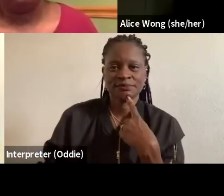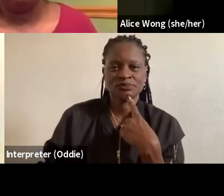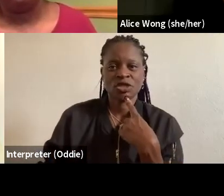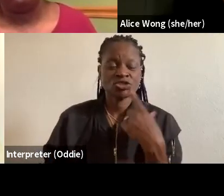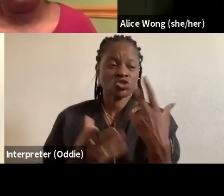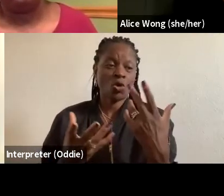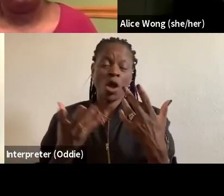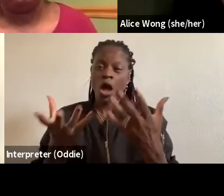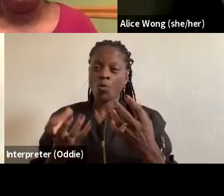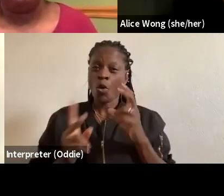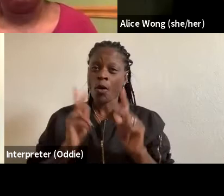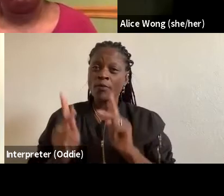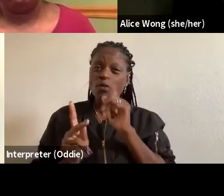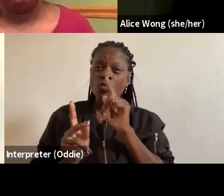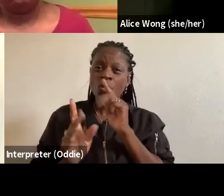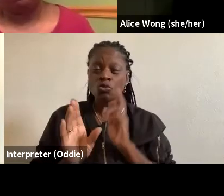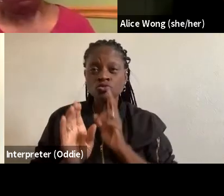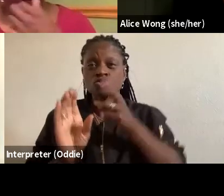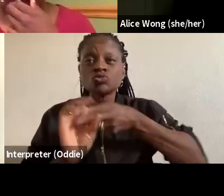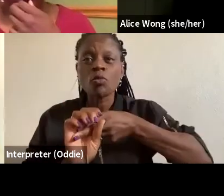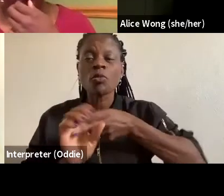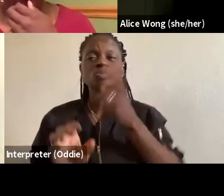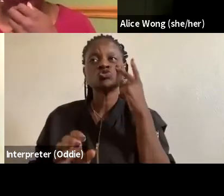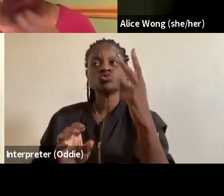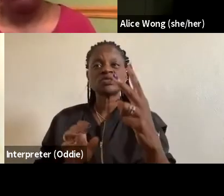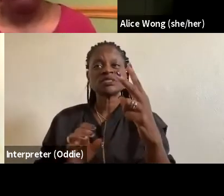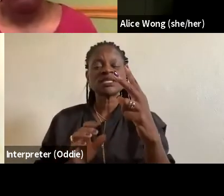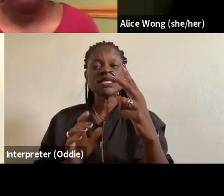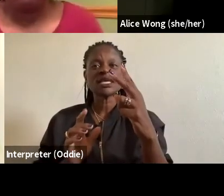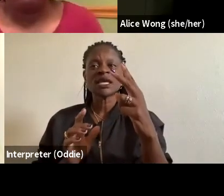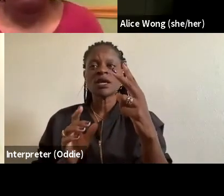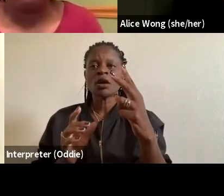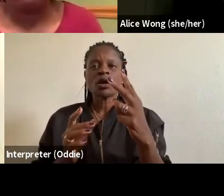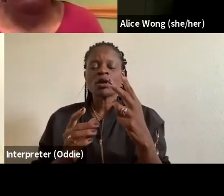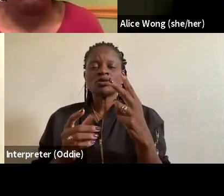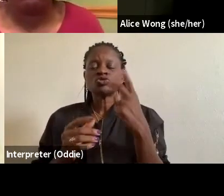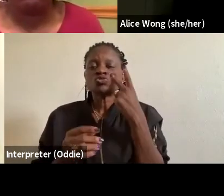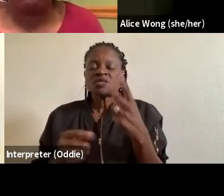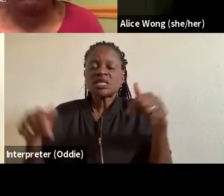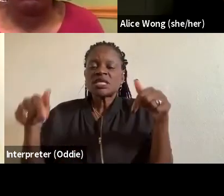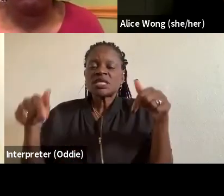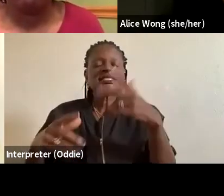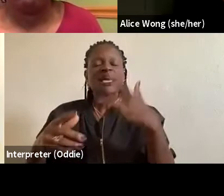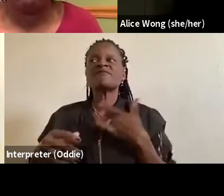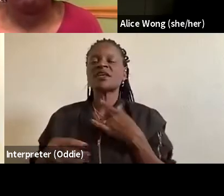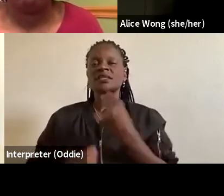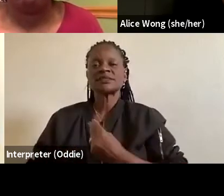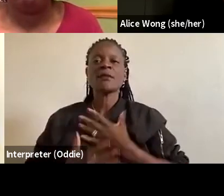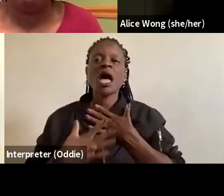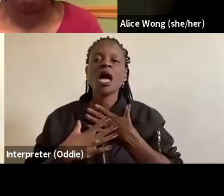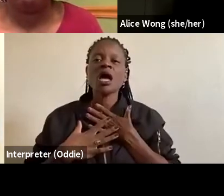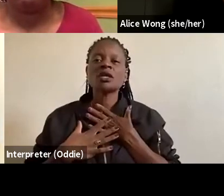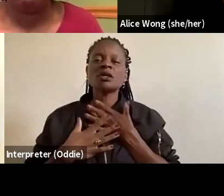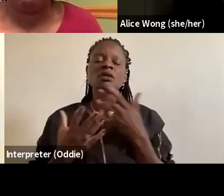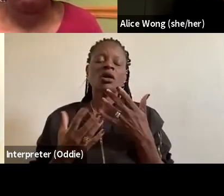are participating just see this and maybe just be inspired by it. You know, we can